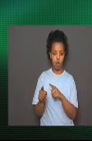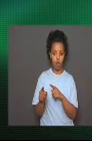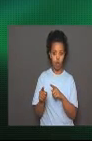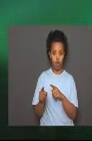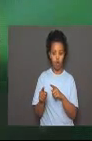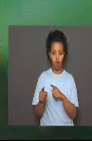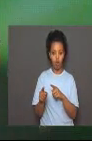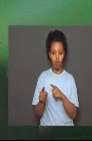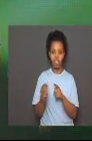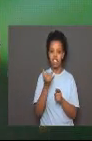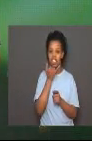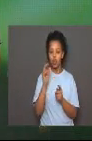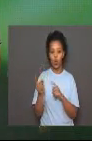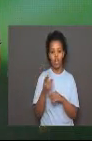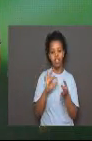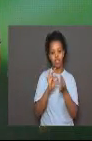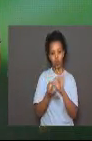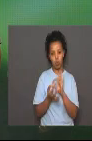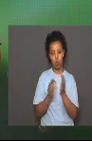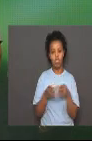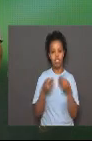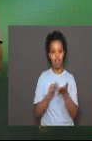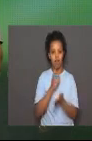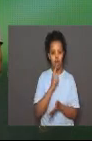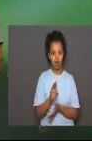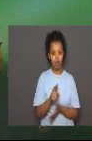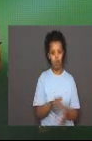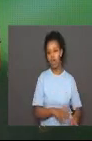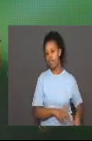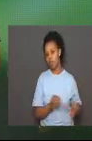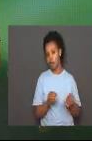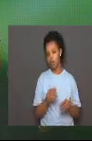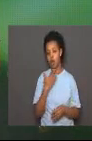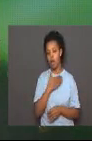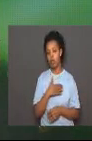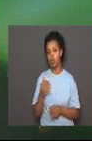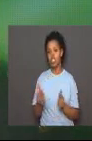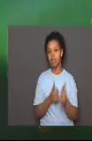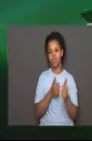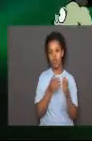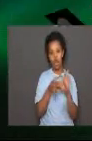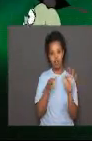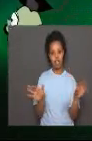coding. Students, please complete the following statements.